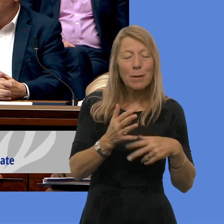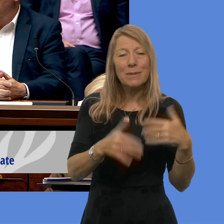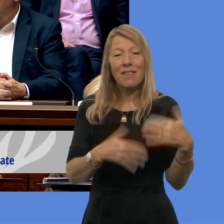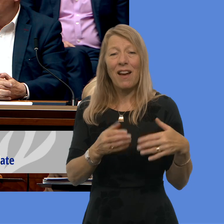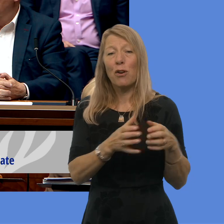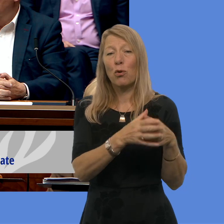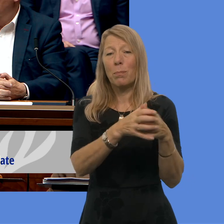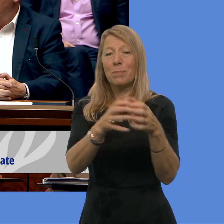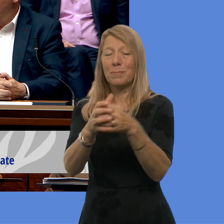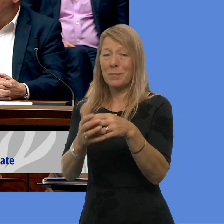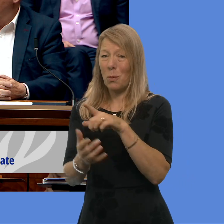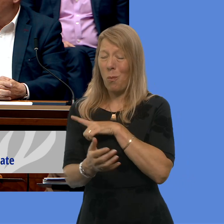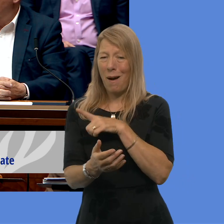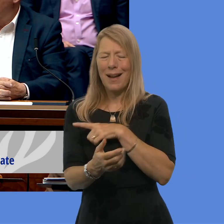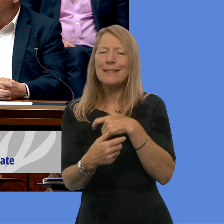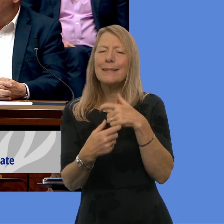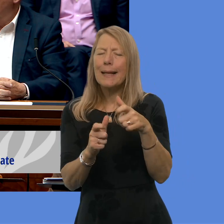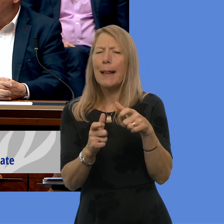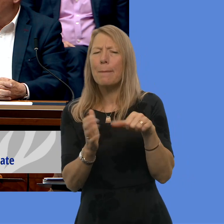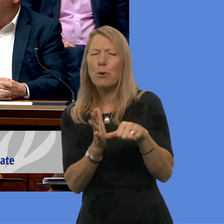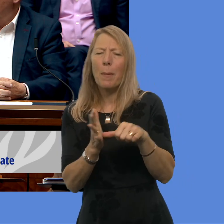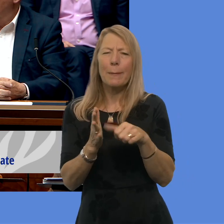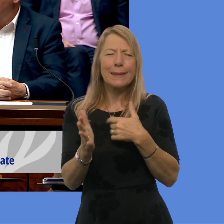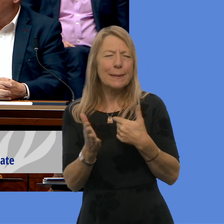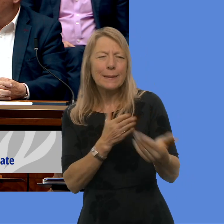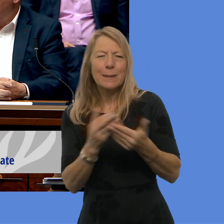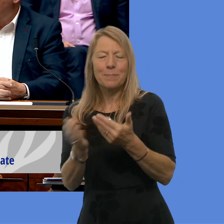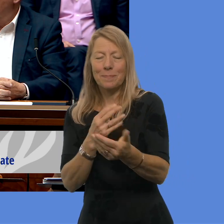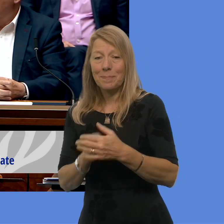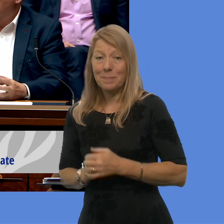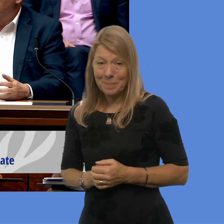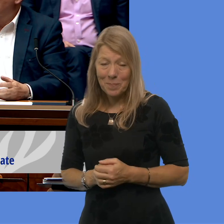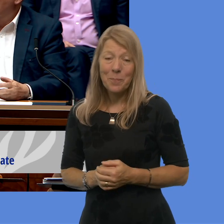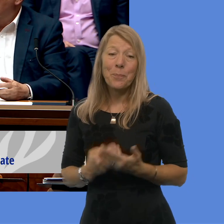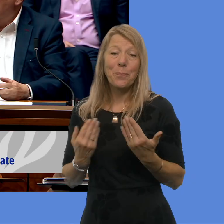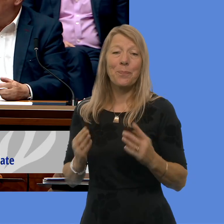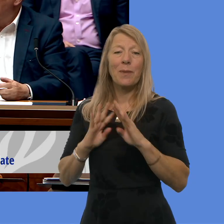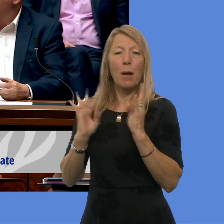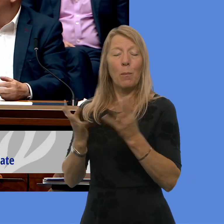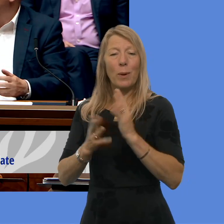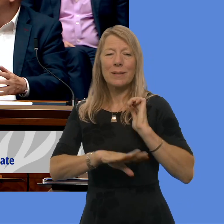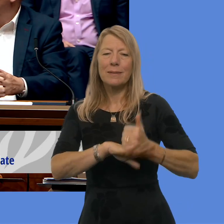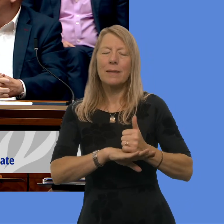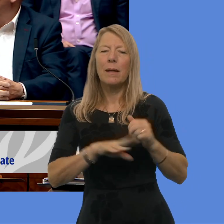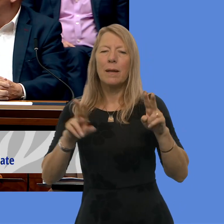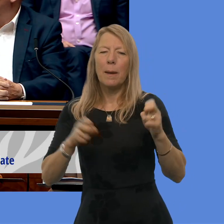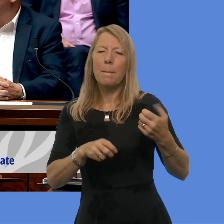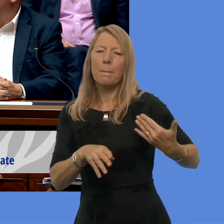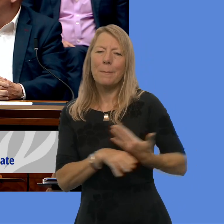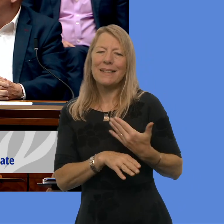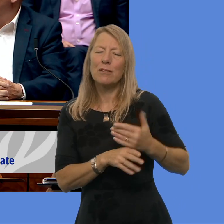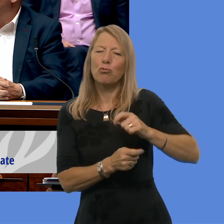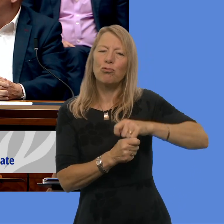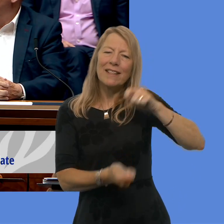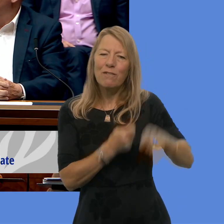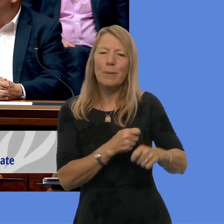also addressed. Following a recent review of operations, the Board has established a business transformation team to improve on the